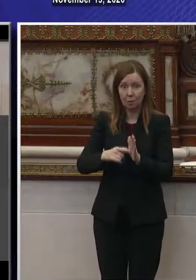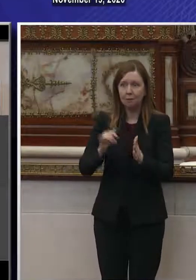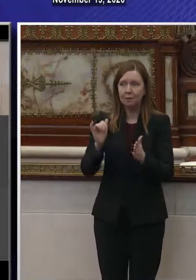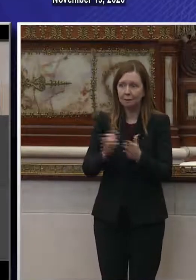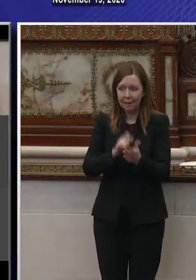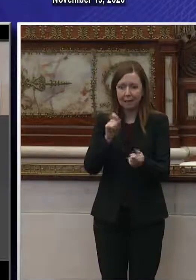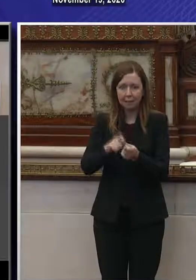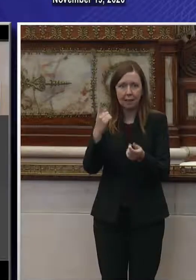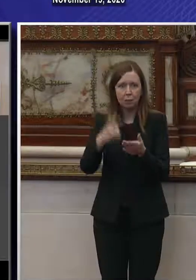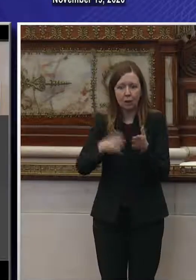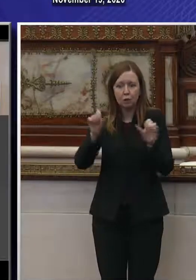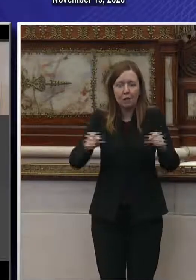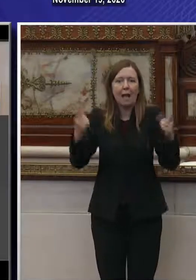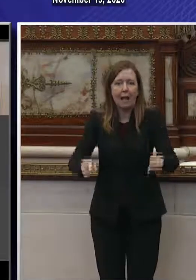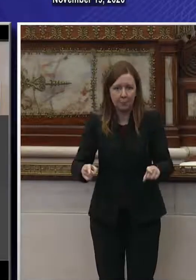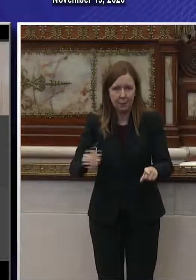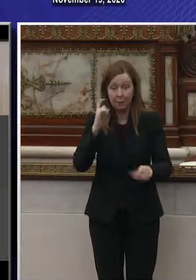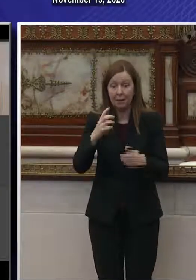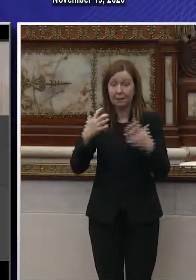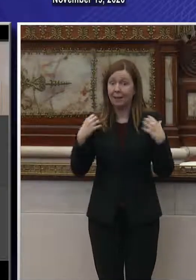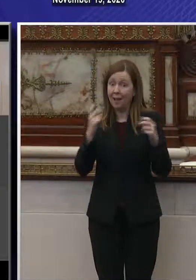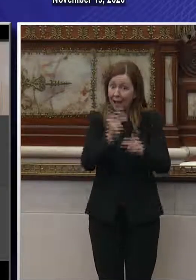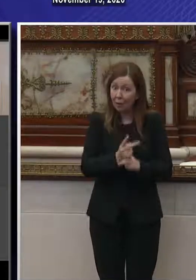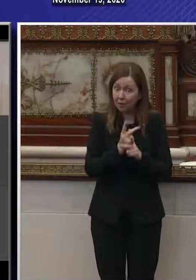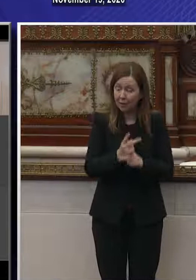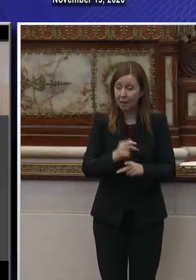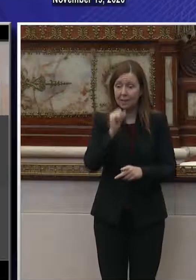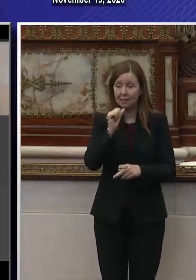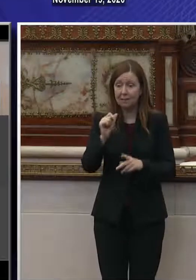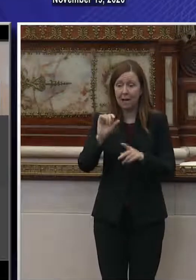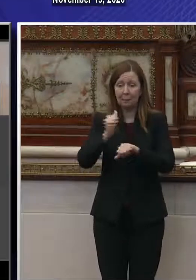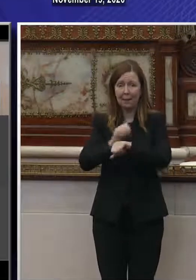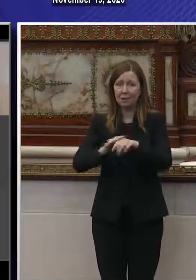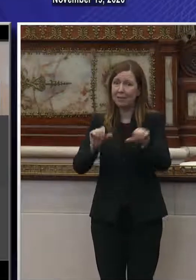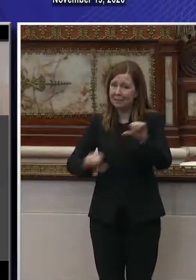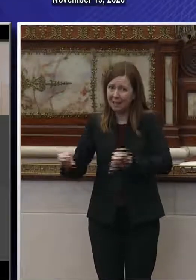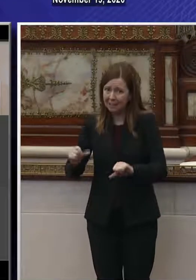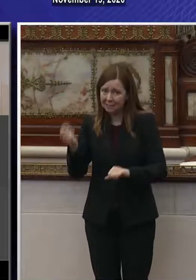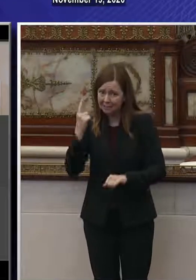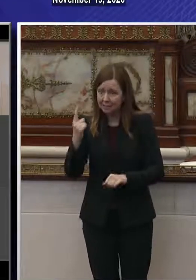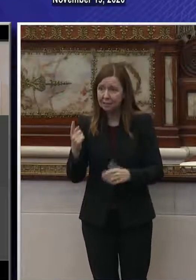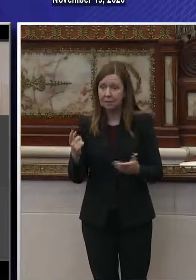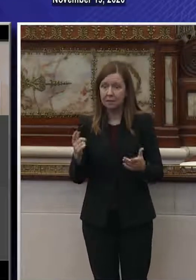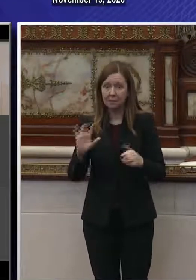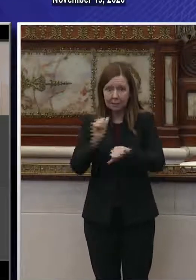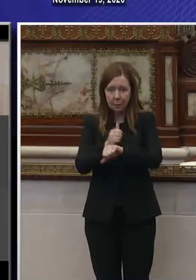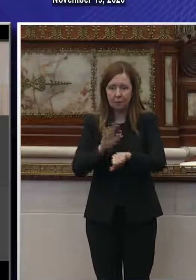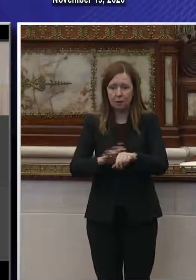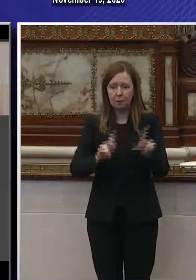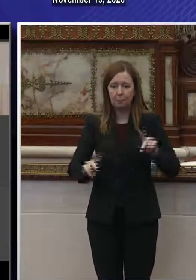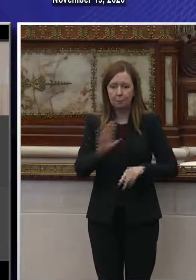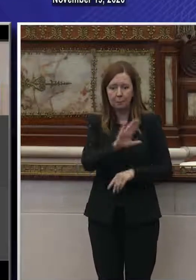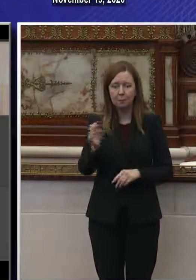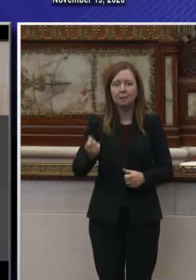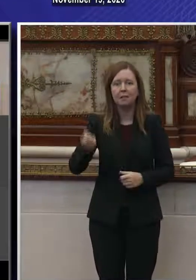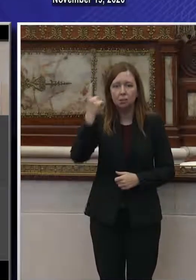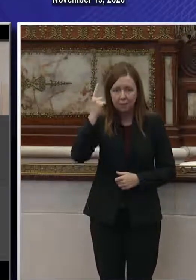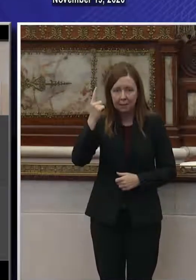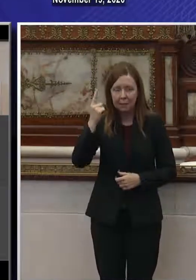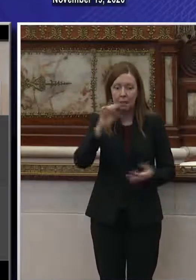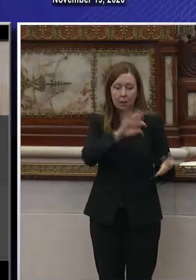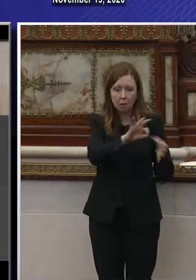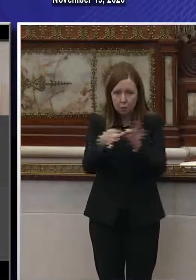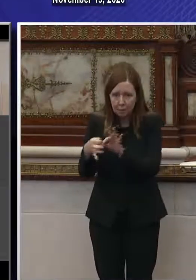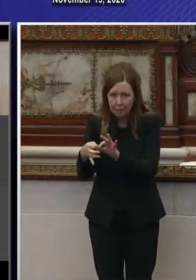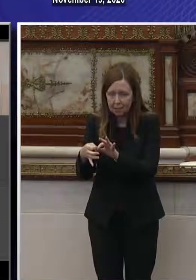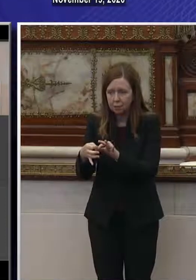is exactly the case, because healthcare is not based on science necessarily. It is based on people's understanding,